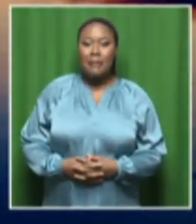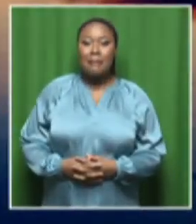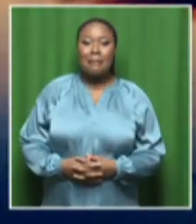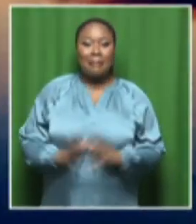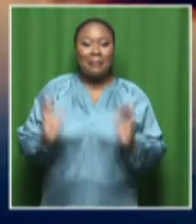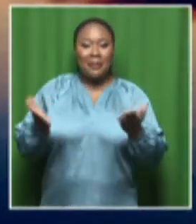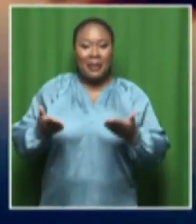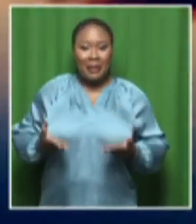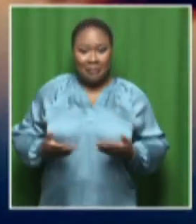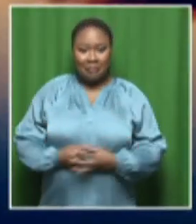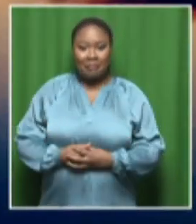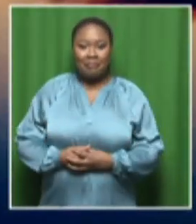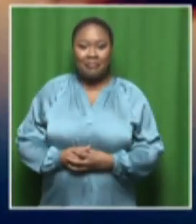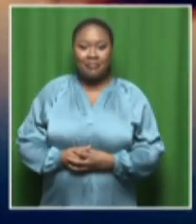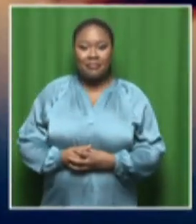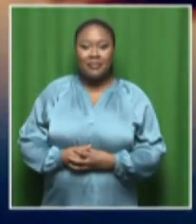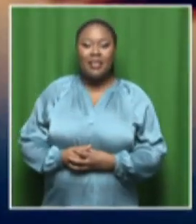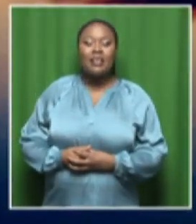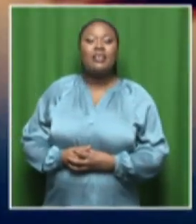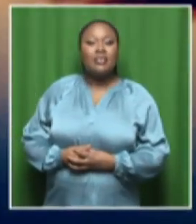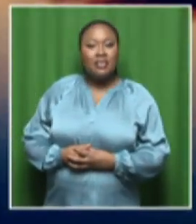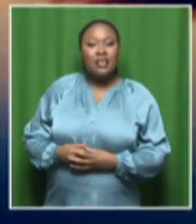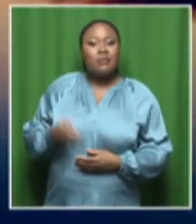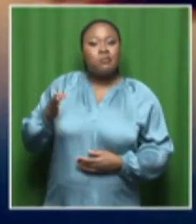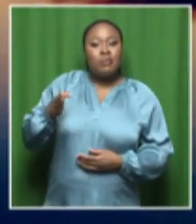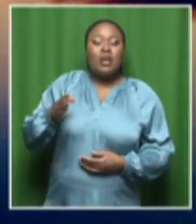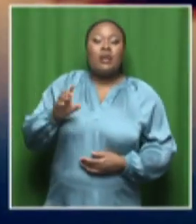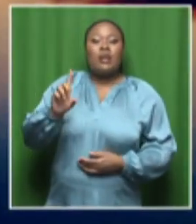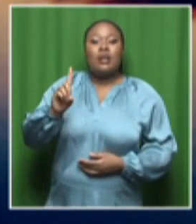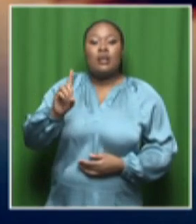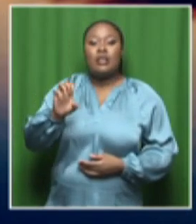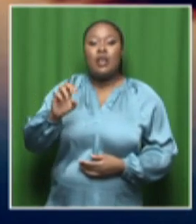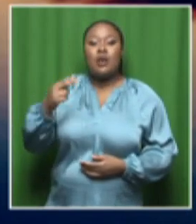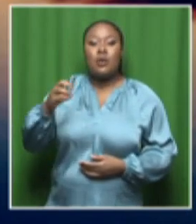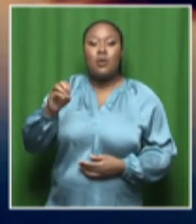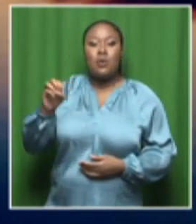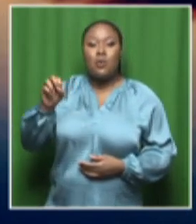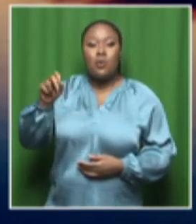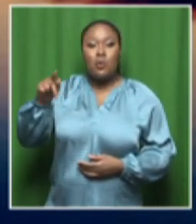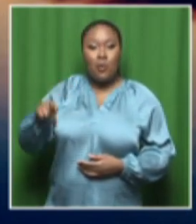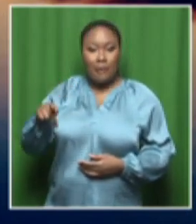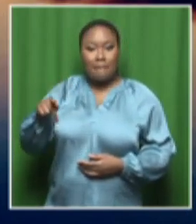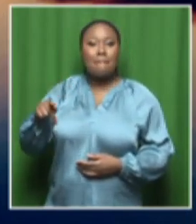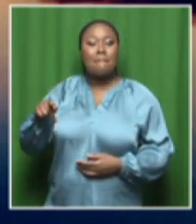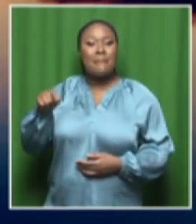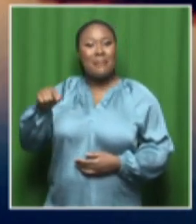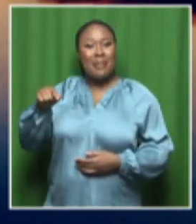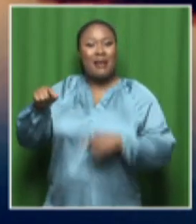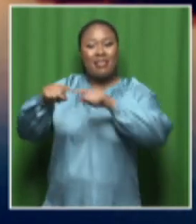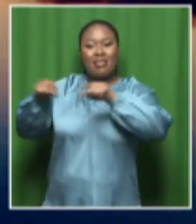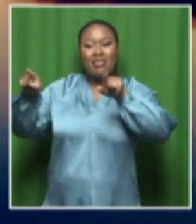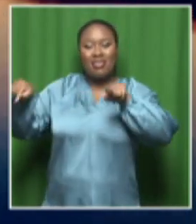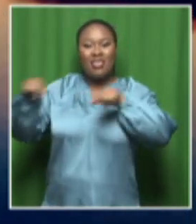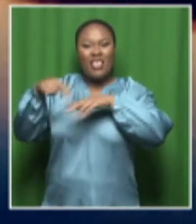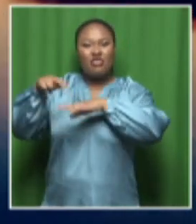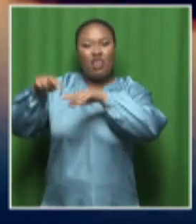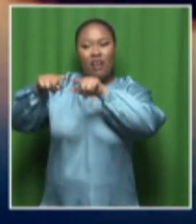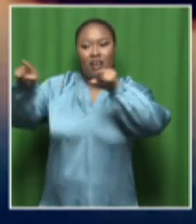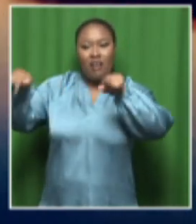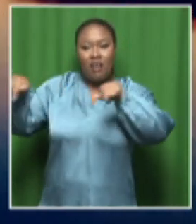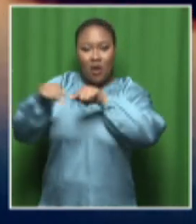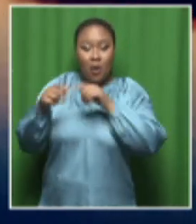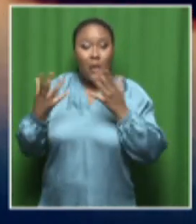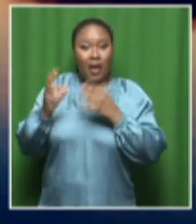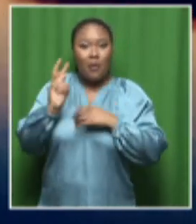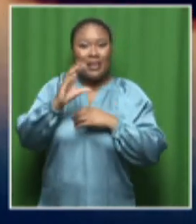Welcome back. A groundbreaking exhibition has been opened at the De Hoop Nature and Marine Reserve close to the southernmost tip of Africa in the